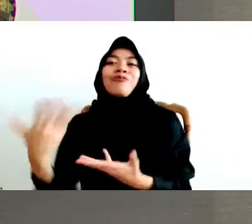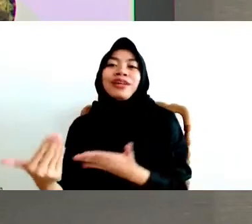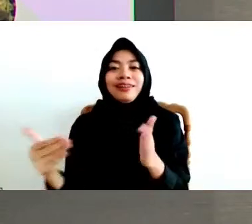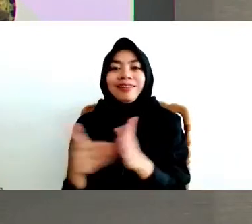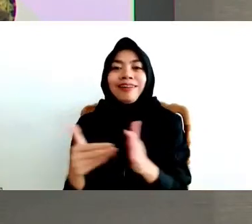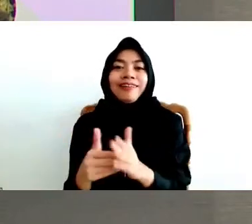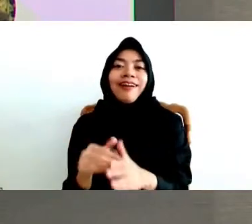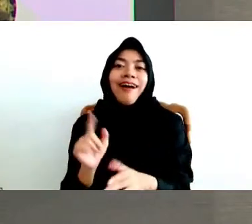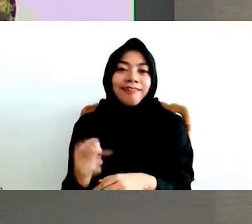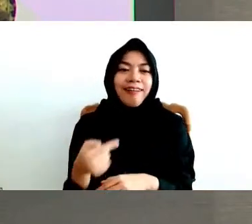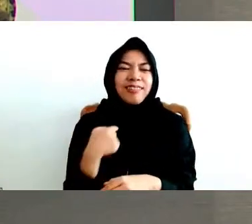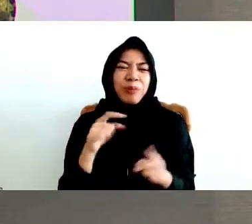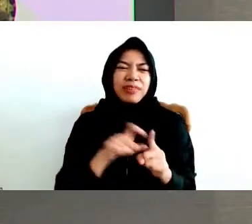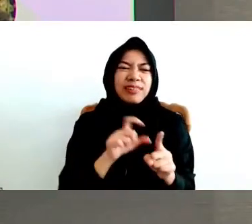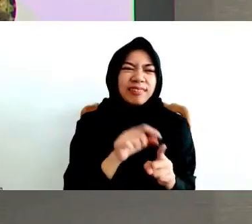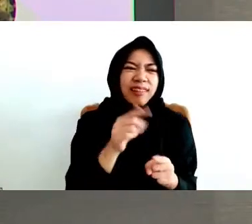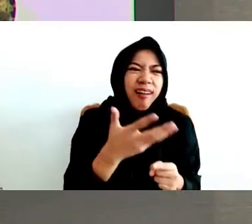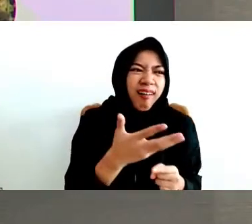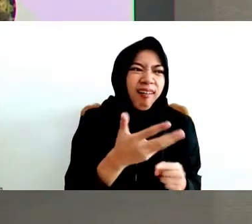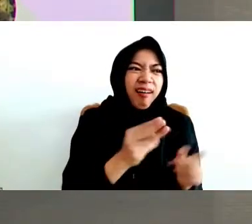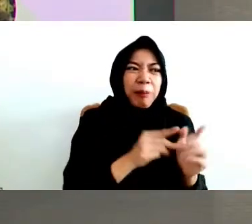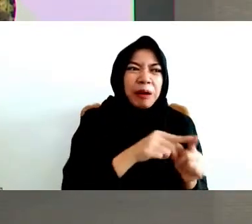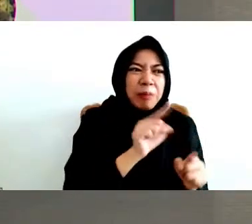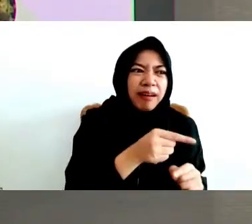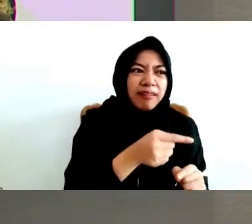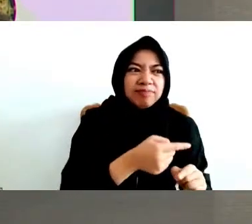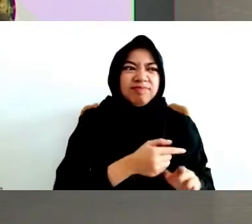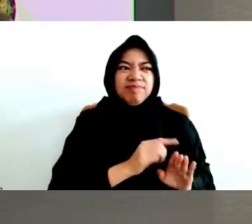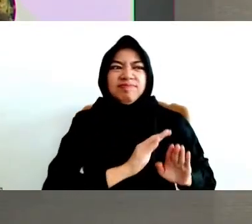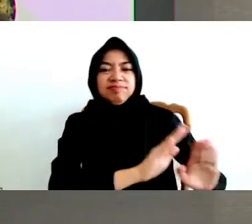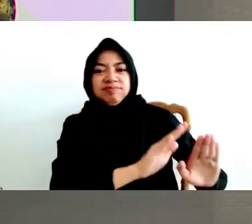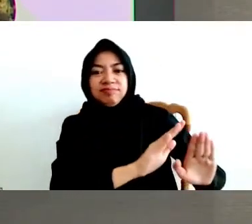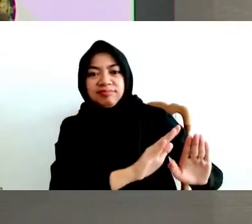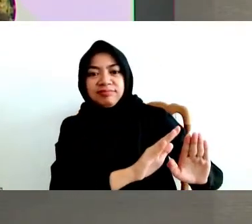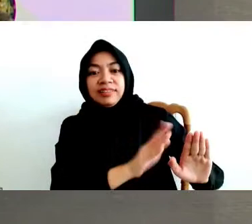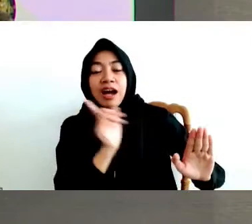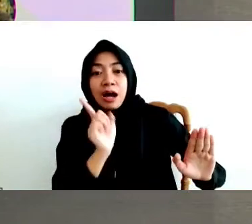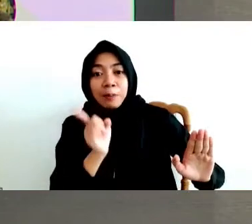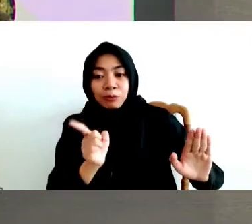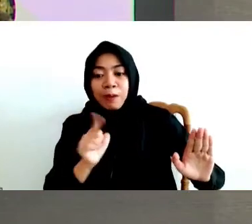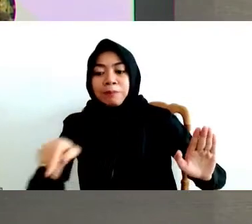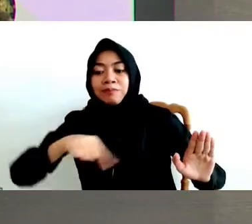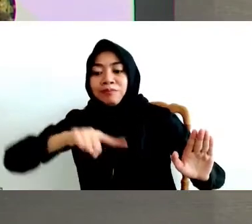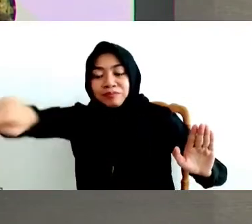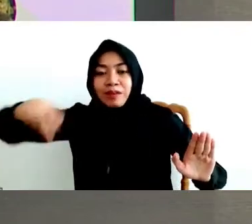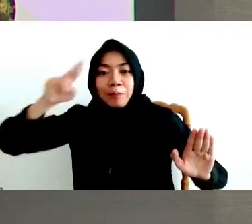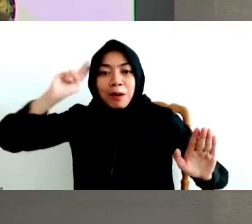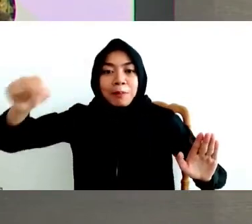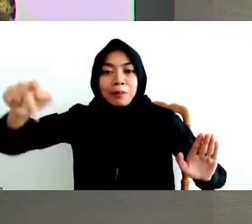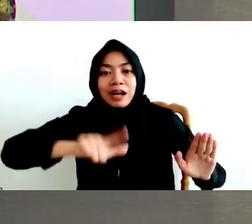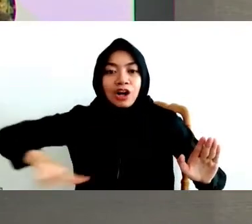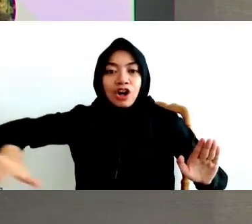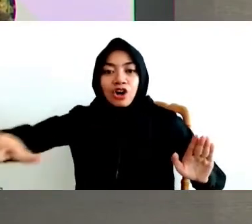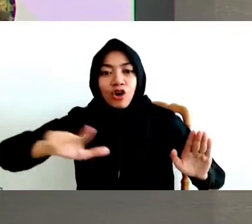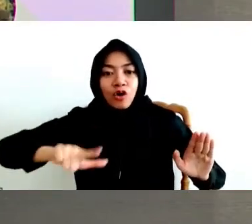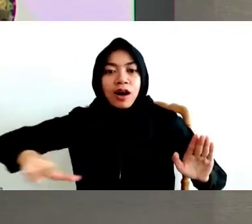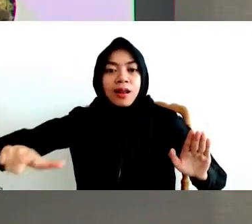Because once we adopt this, there's a local government that experience perhaps